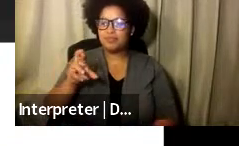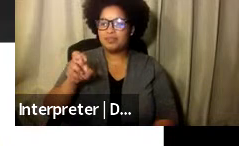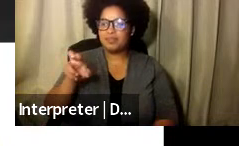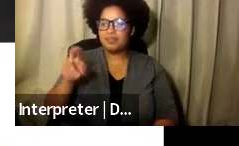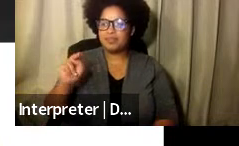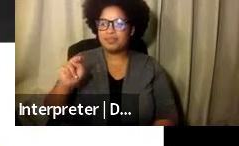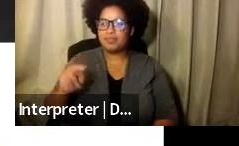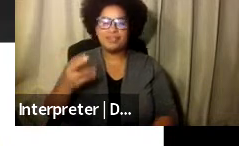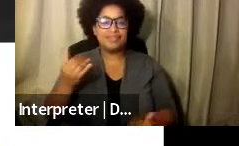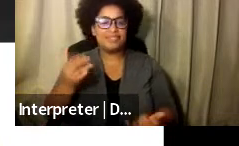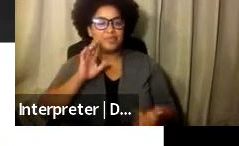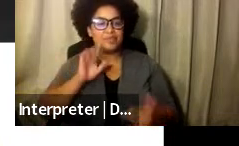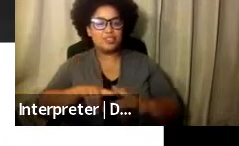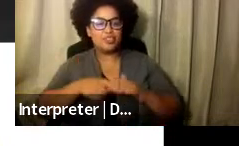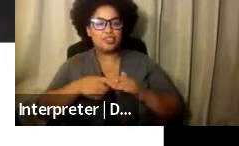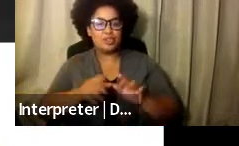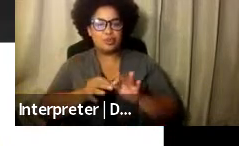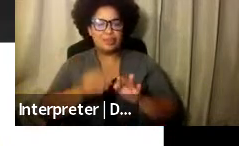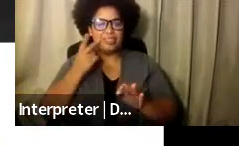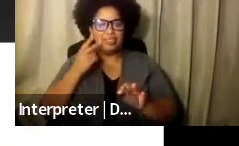will start it now.